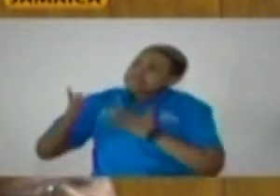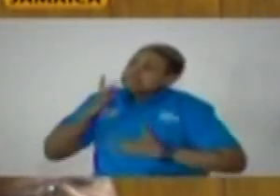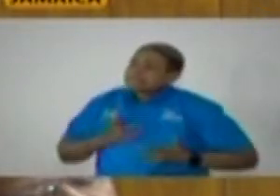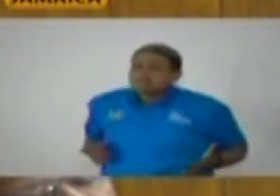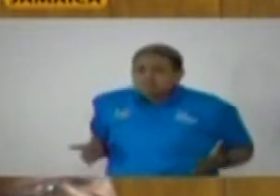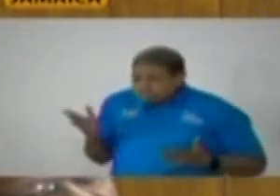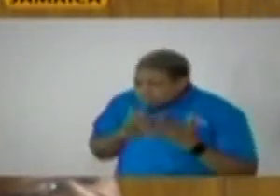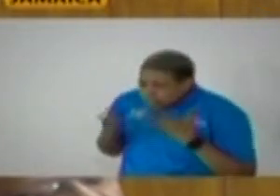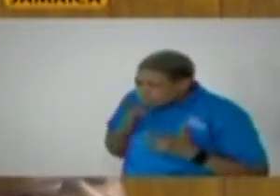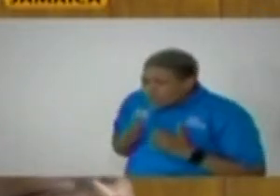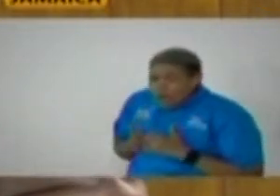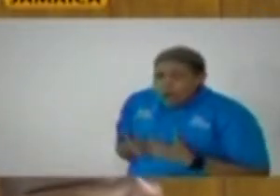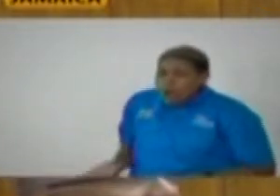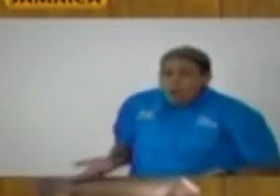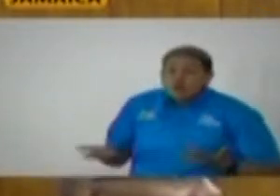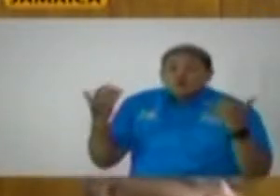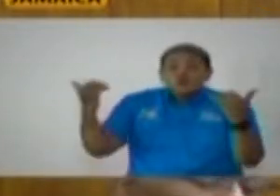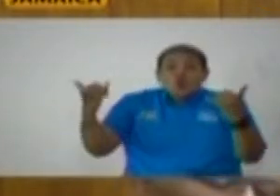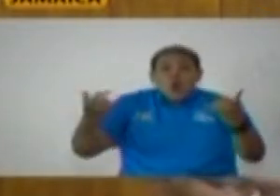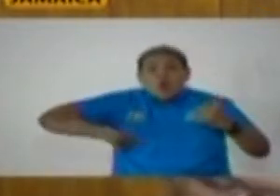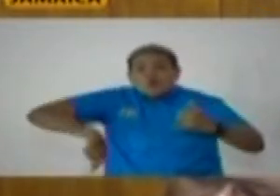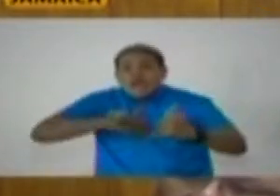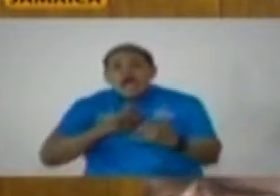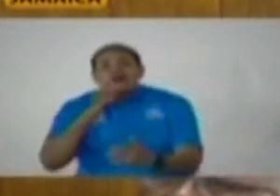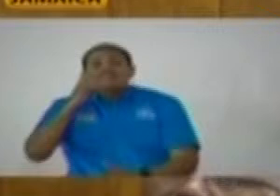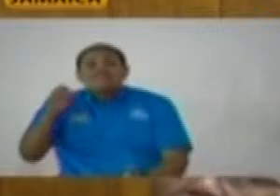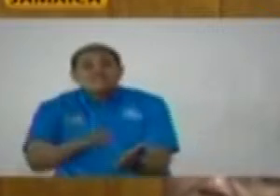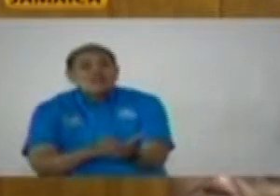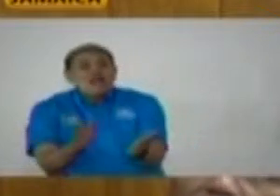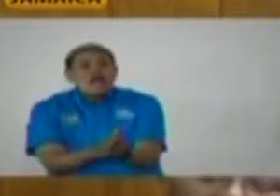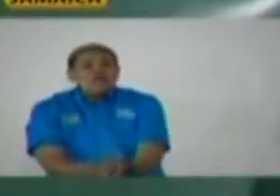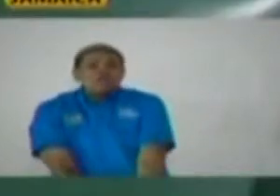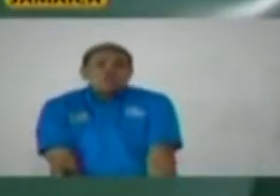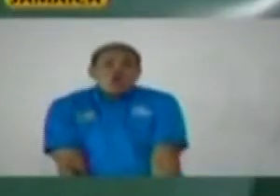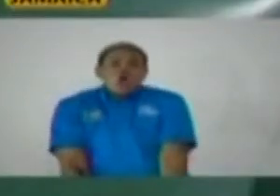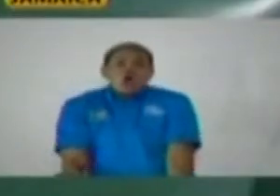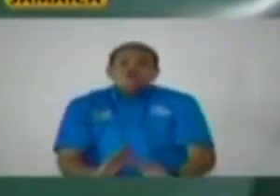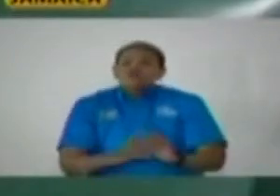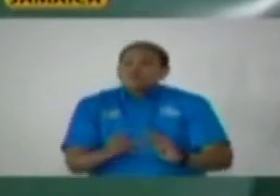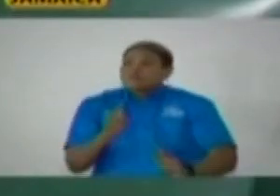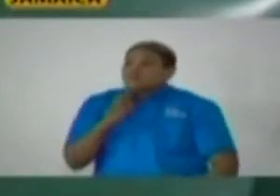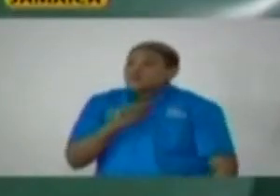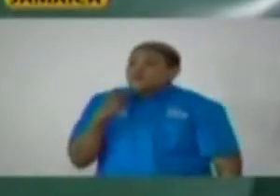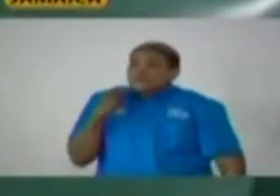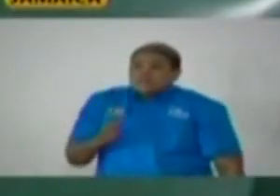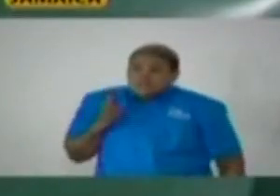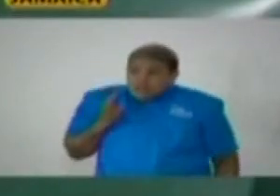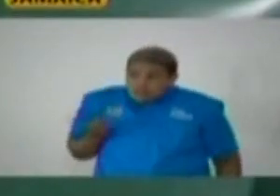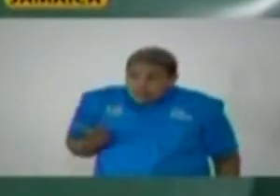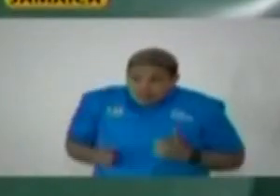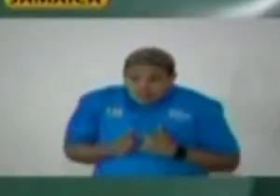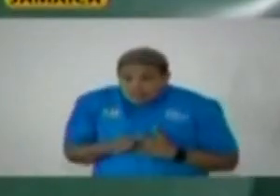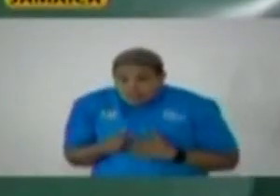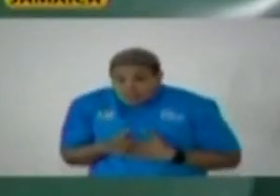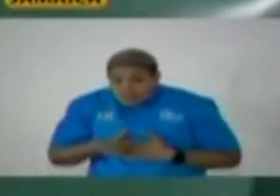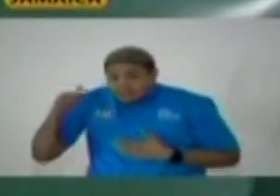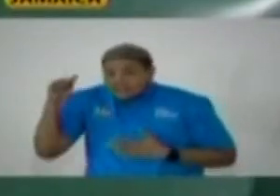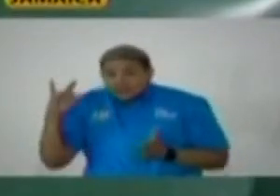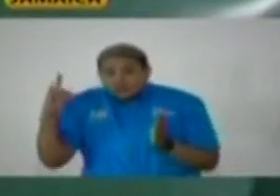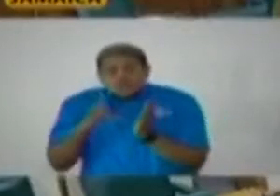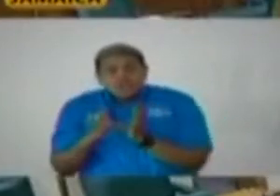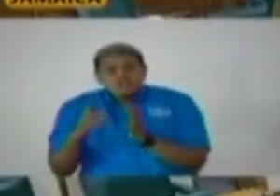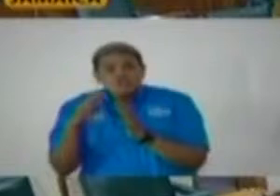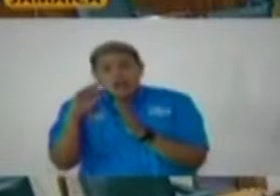are they? Right now, we have record numbers of Jamaicans who are risking their lives by traveling to Central